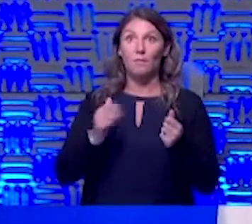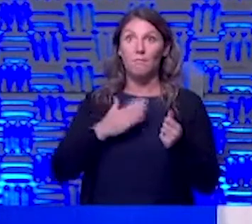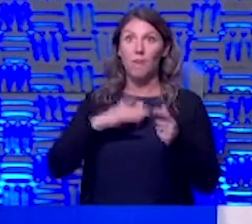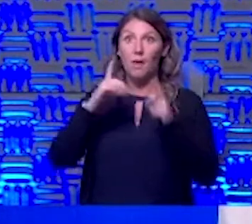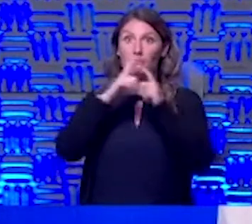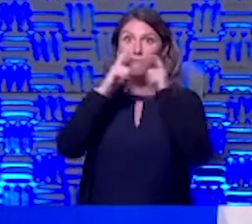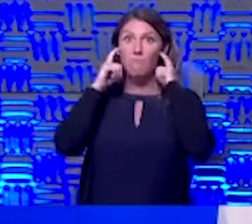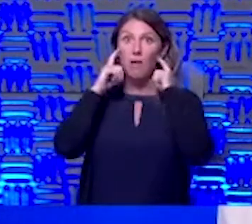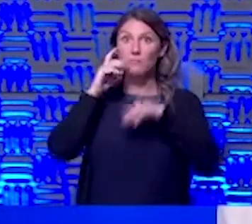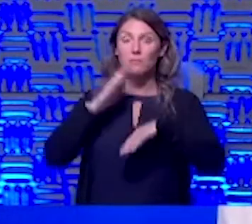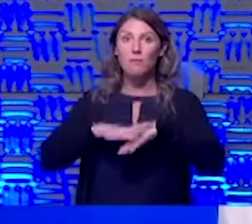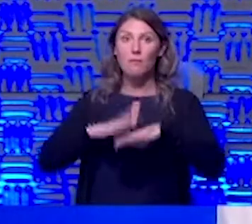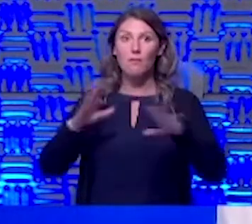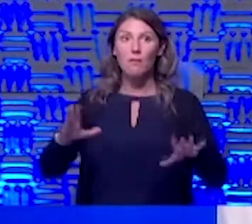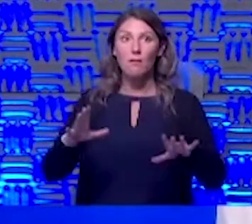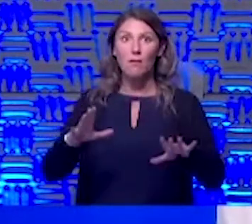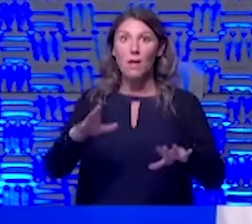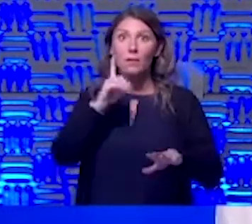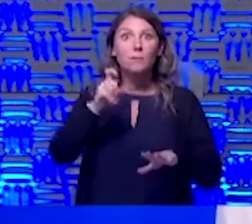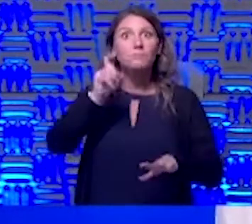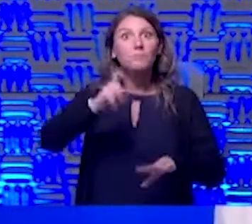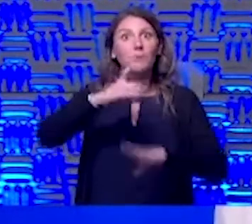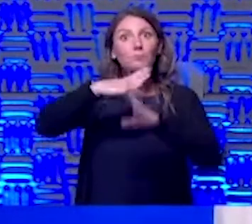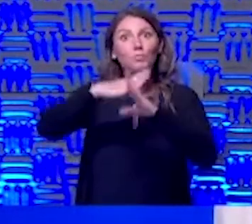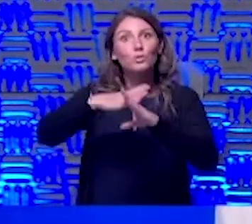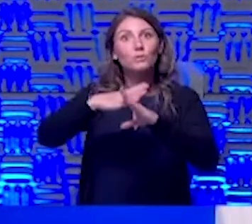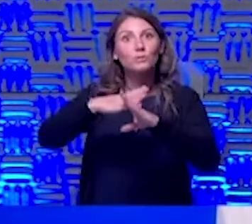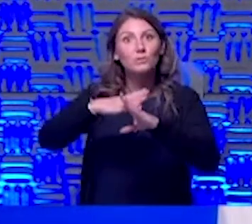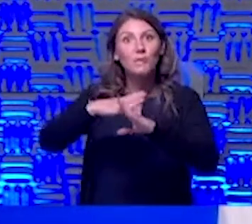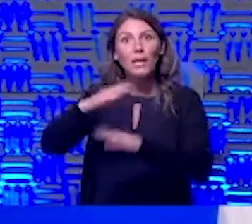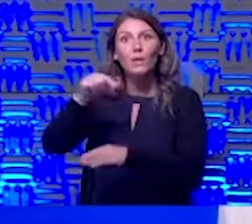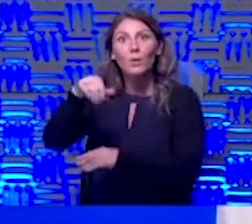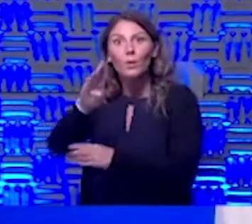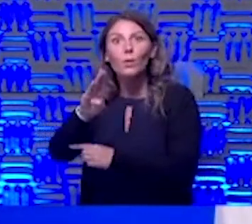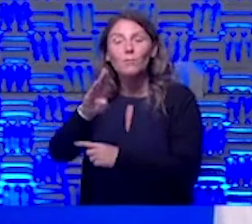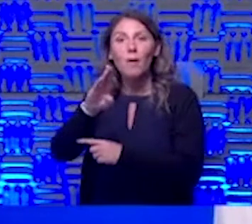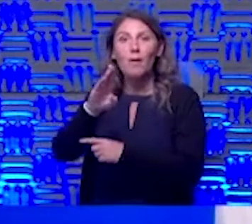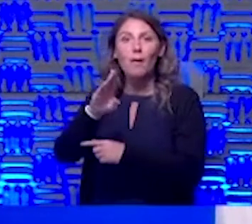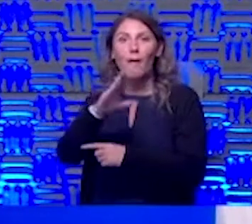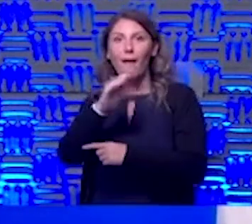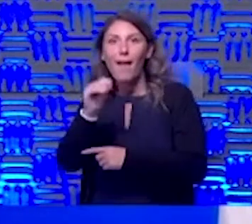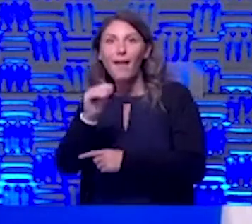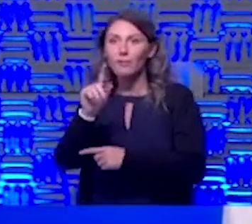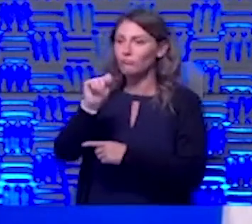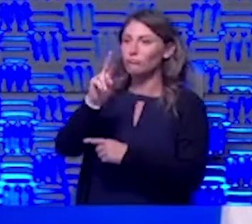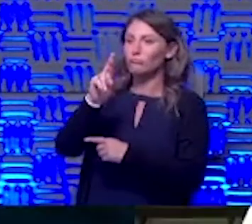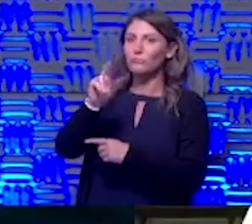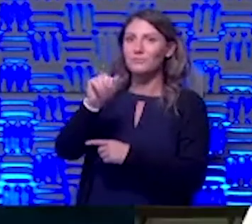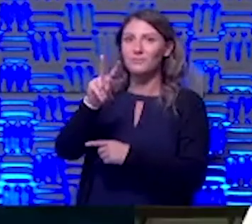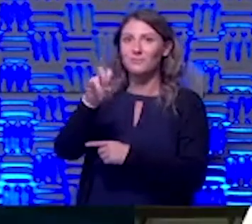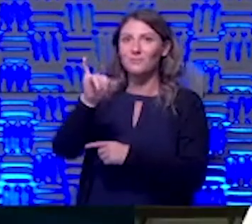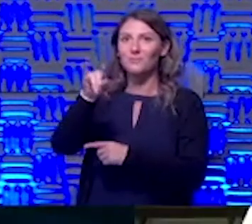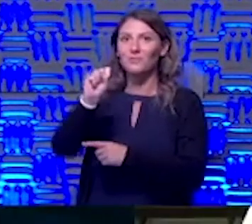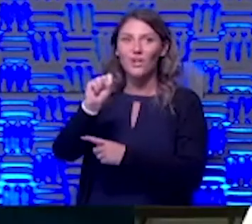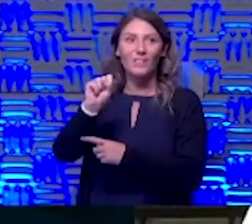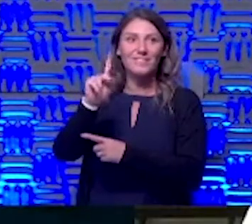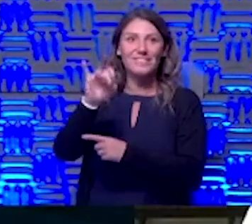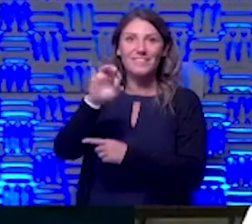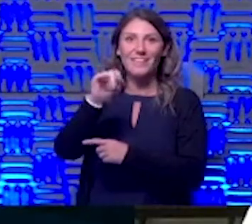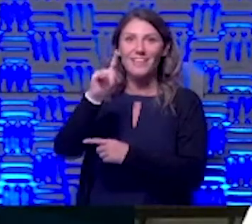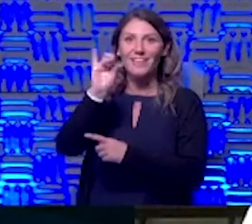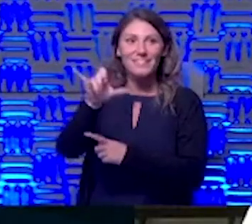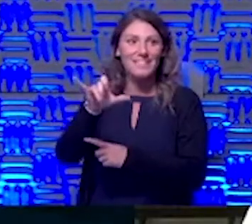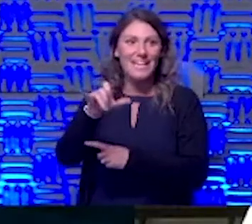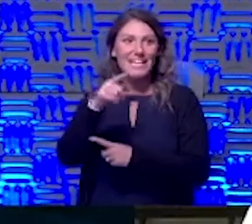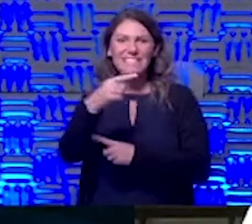Because by God, I'm going to protect Patrick Mahomes, right? Yeah. I want to protect Travis Kelce. I love that picture that's up there right now. Help